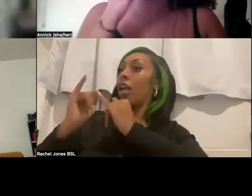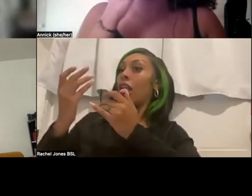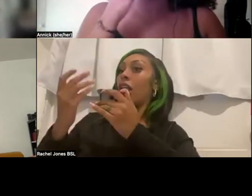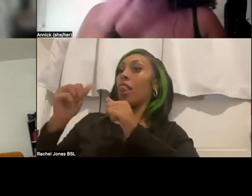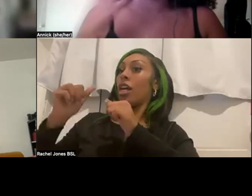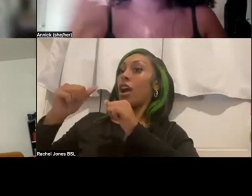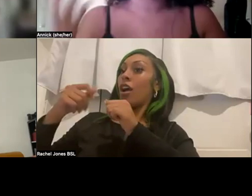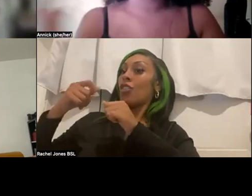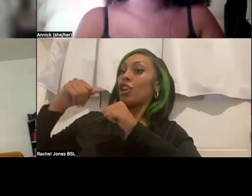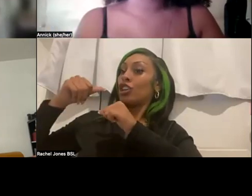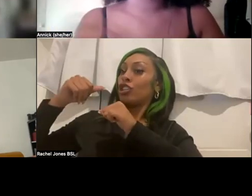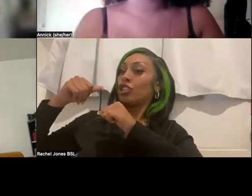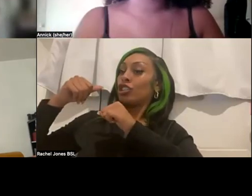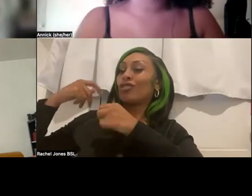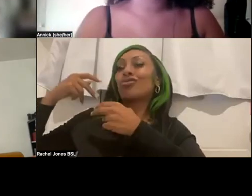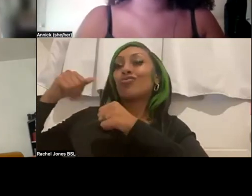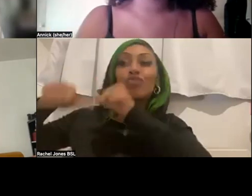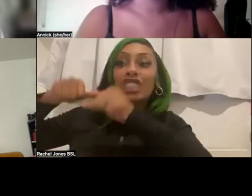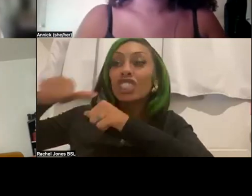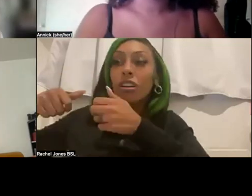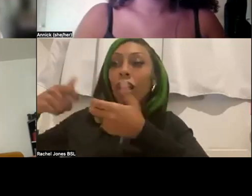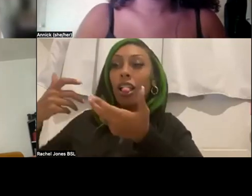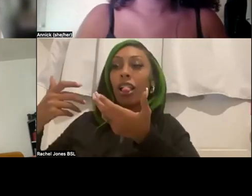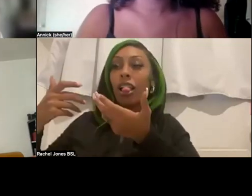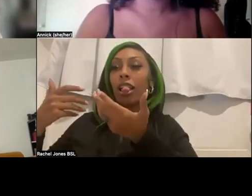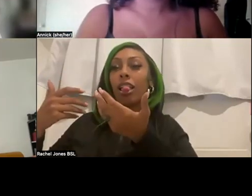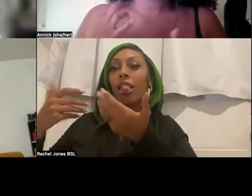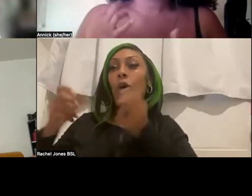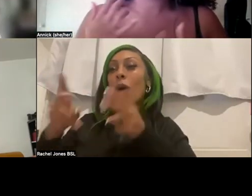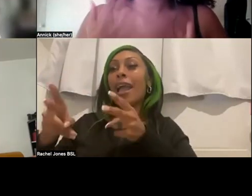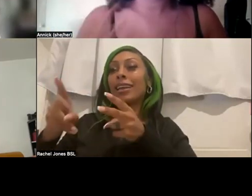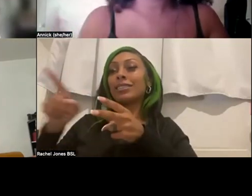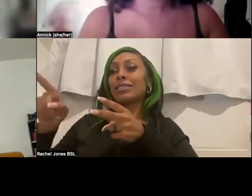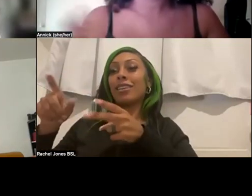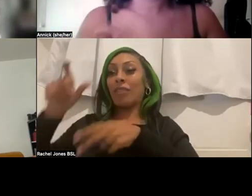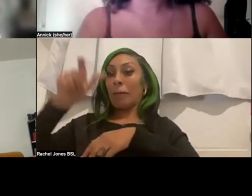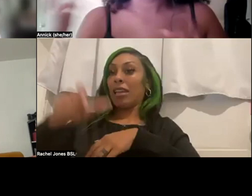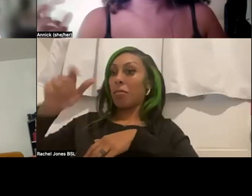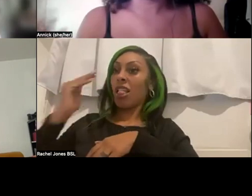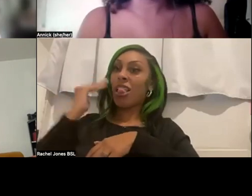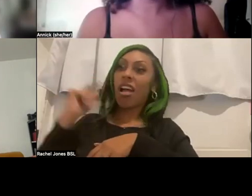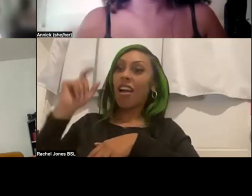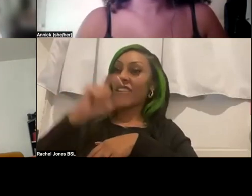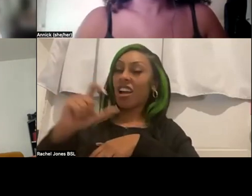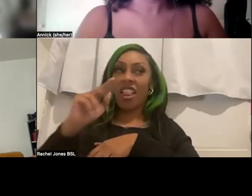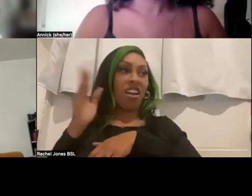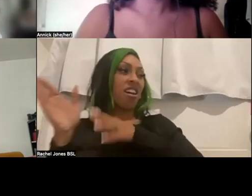work by often working class people of color, and this kind of focus on